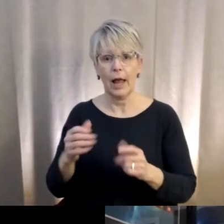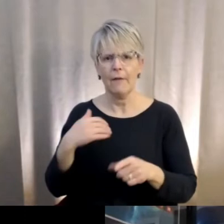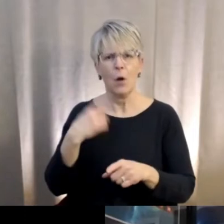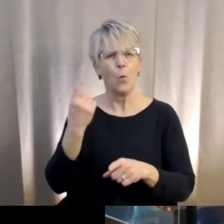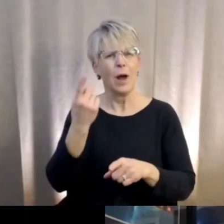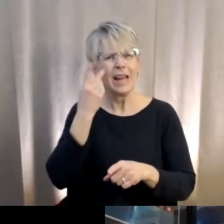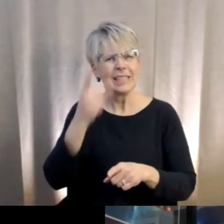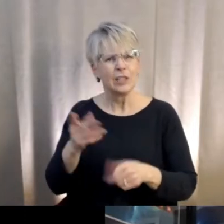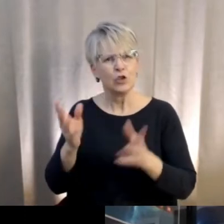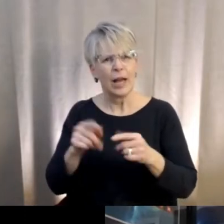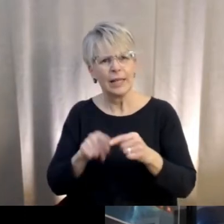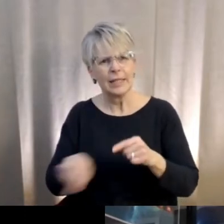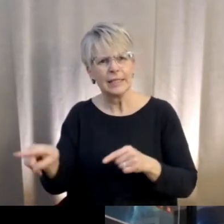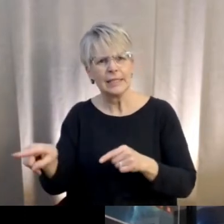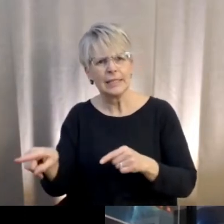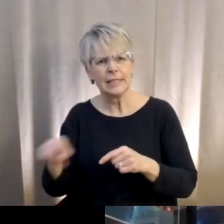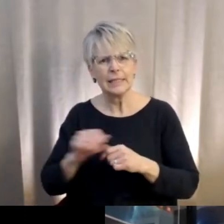I see in the chat.